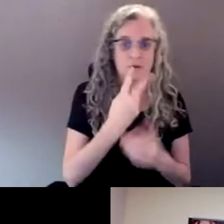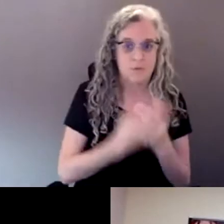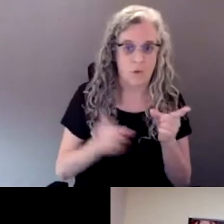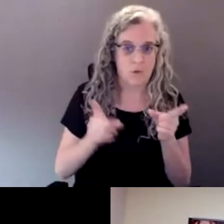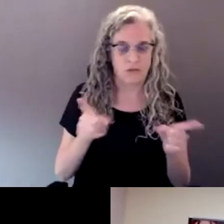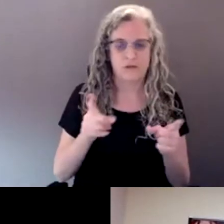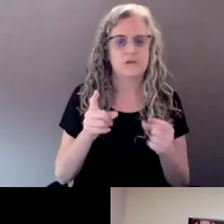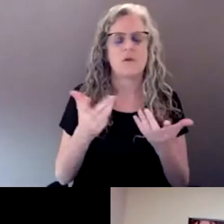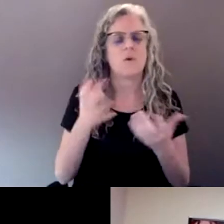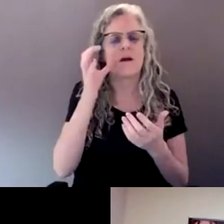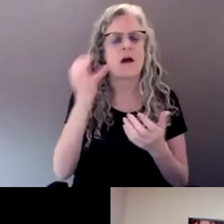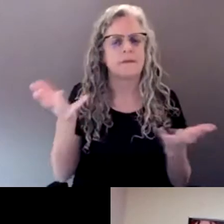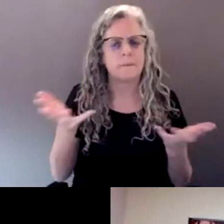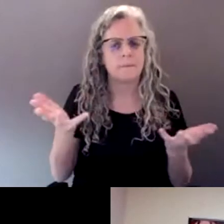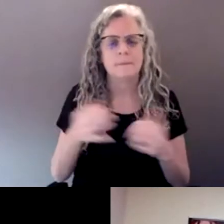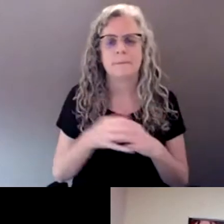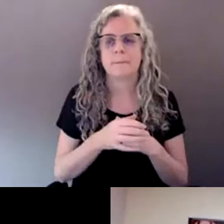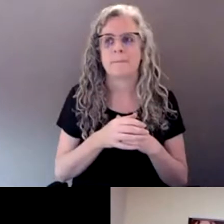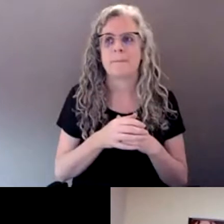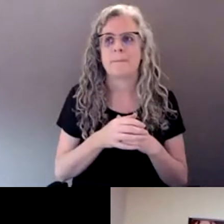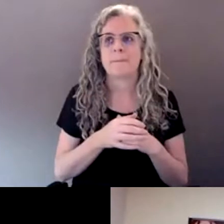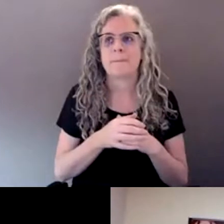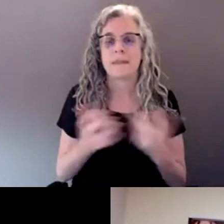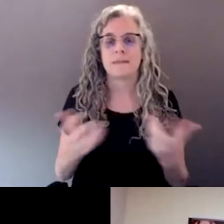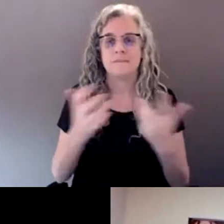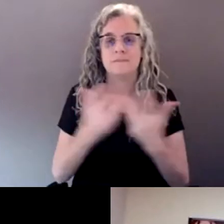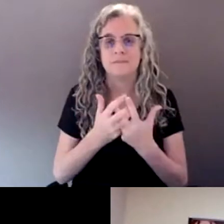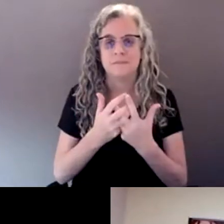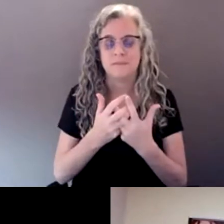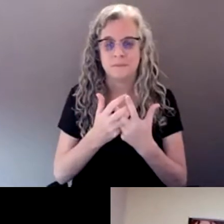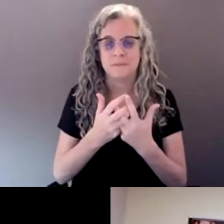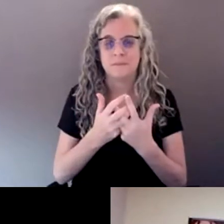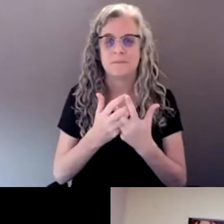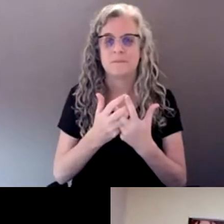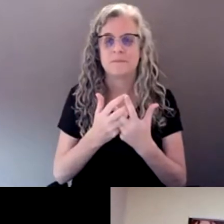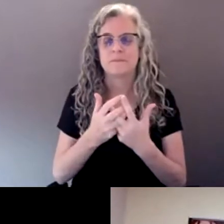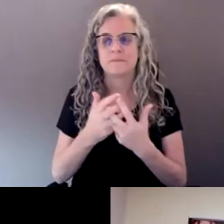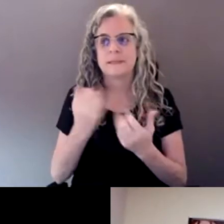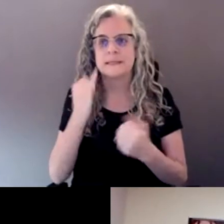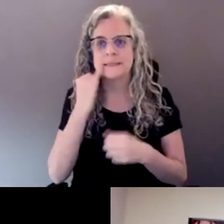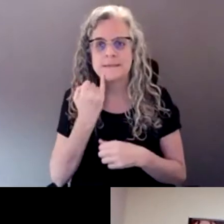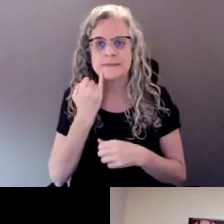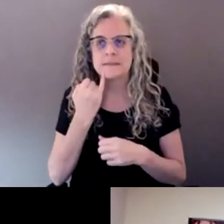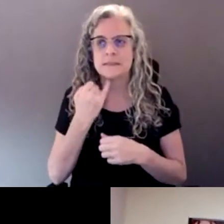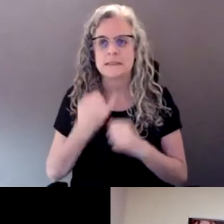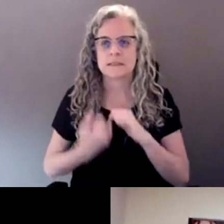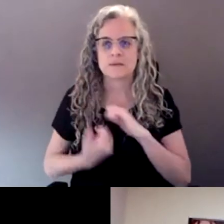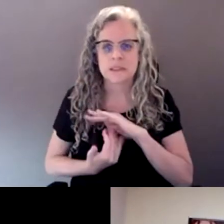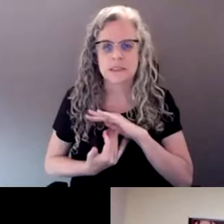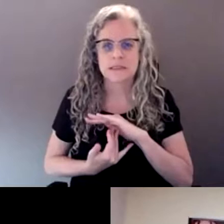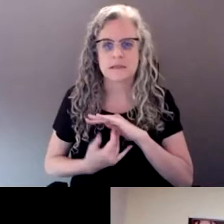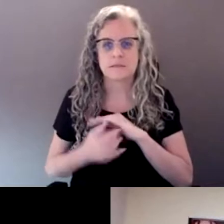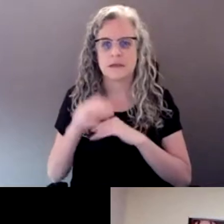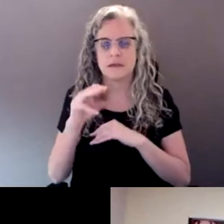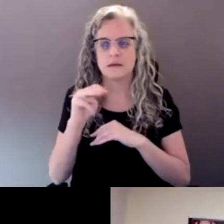meant a combination of envy, resentment, and moral and claim